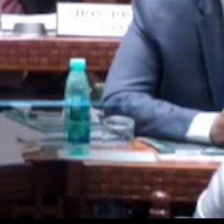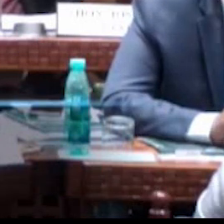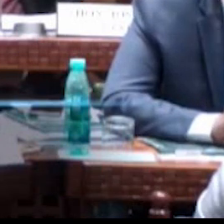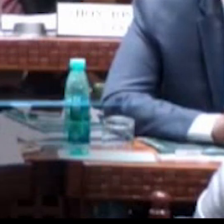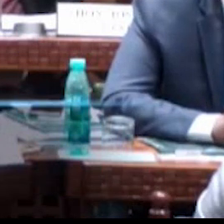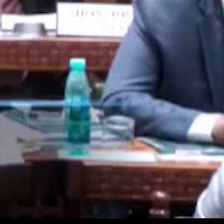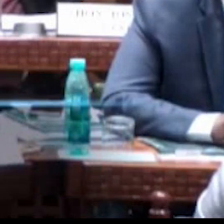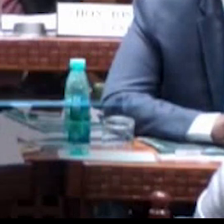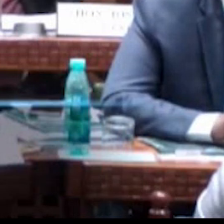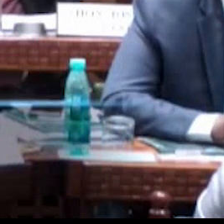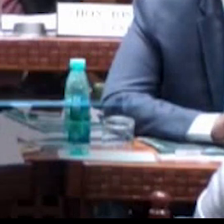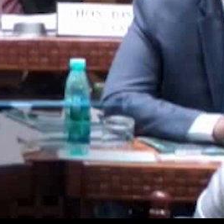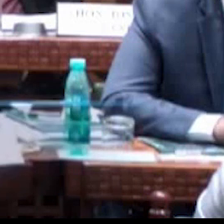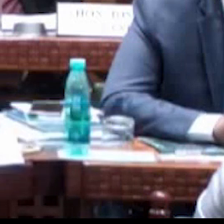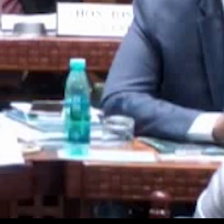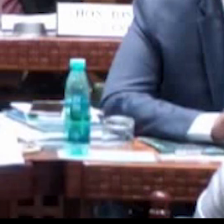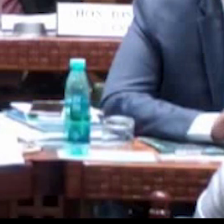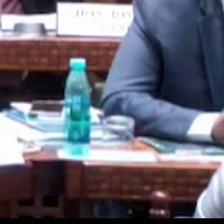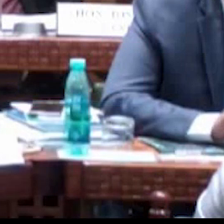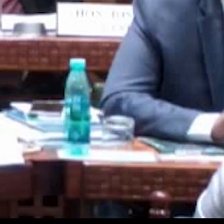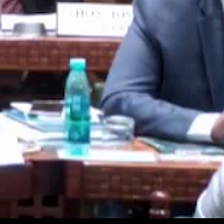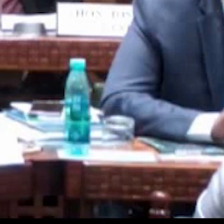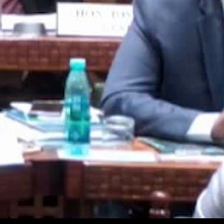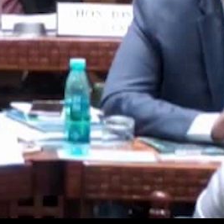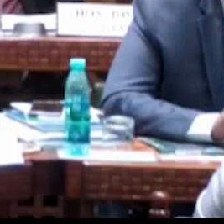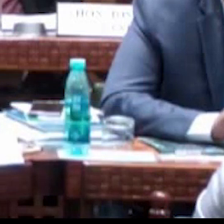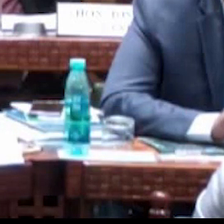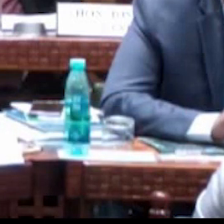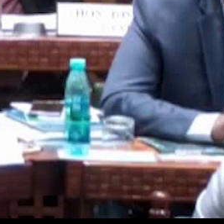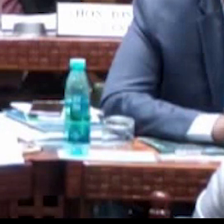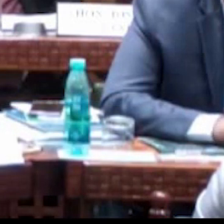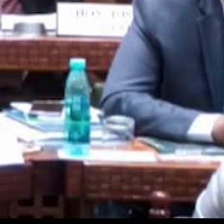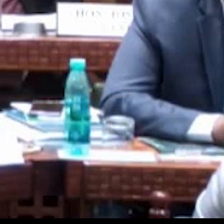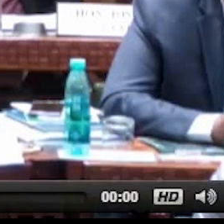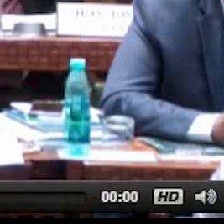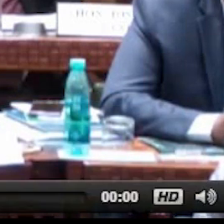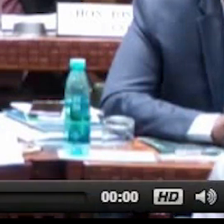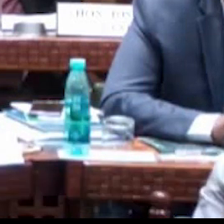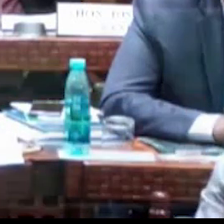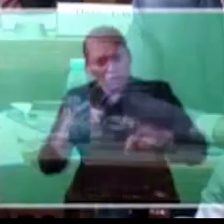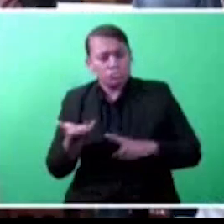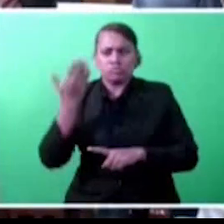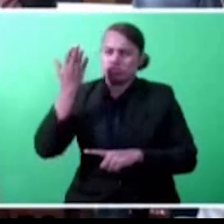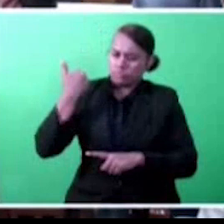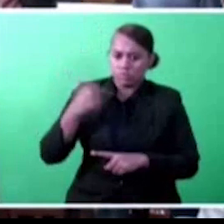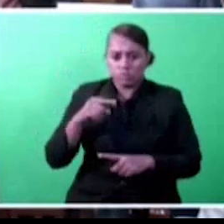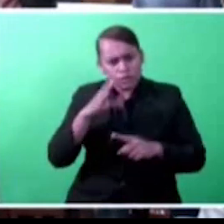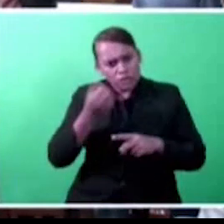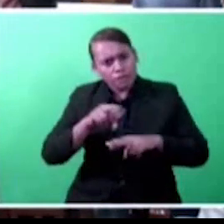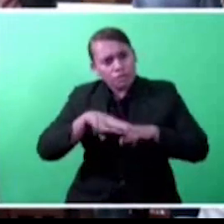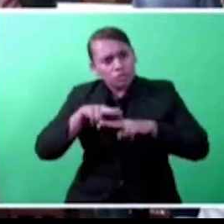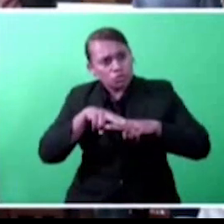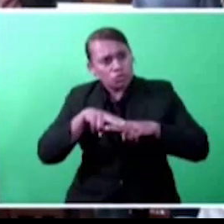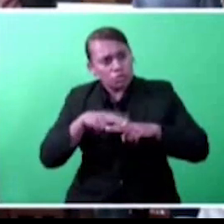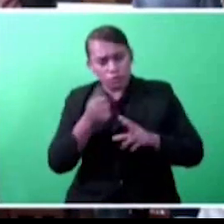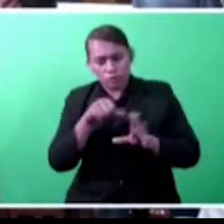aviation, which was conducted by the ICAO Coordinated Validation Mission, which was held in Fiji last year? Thank